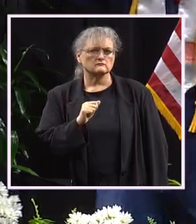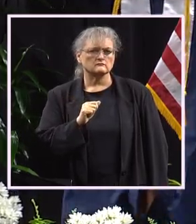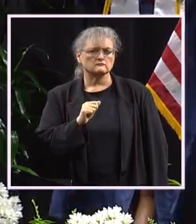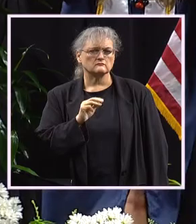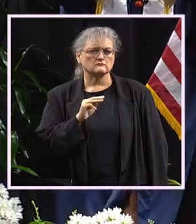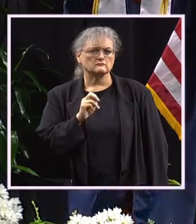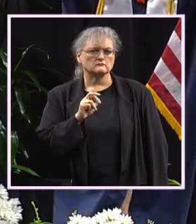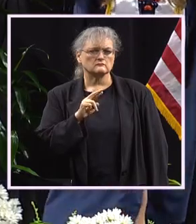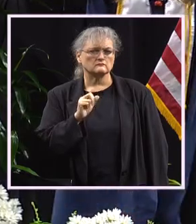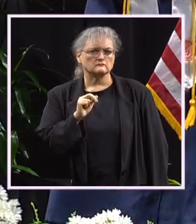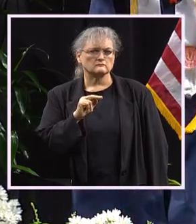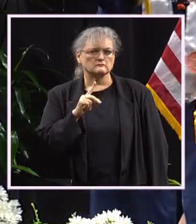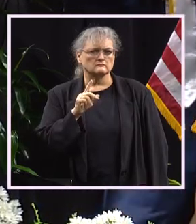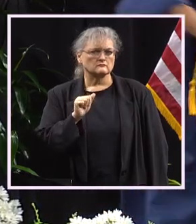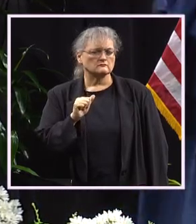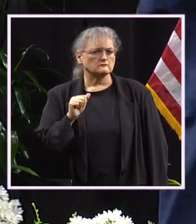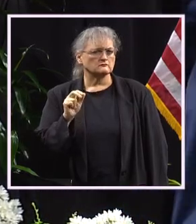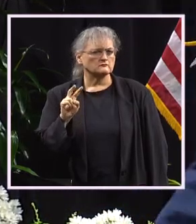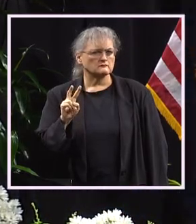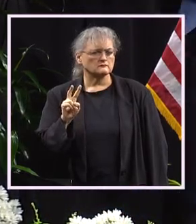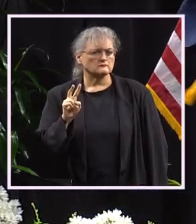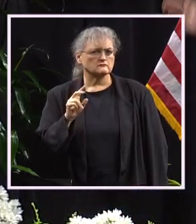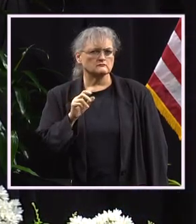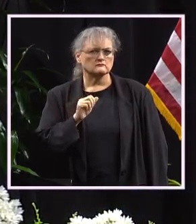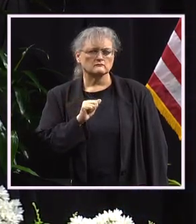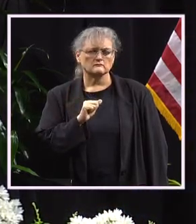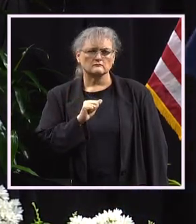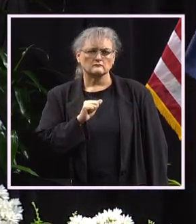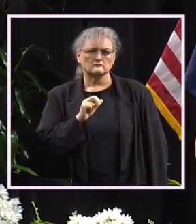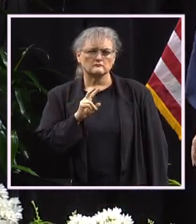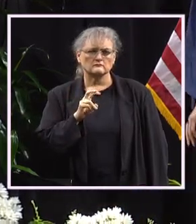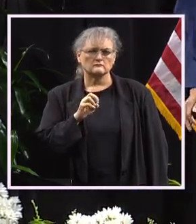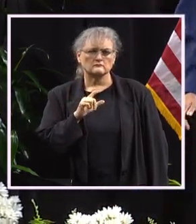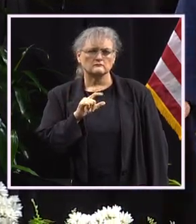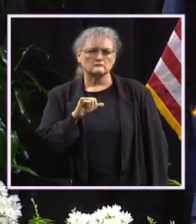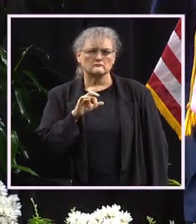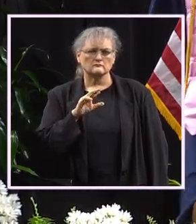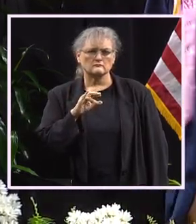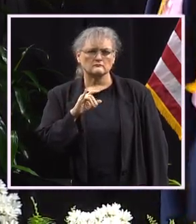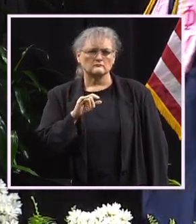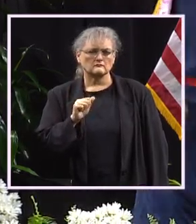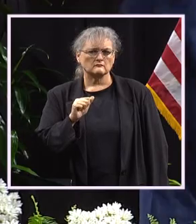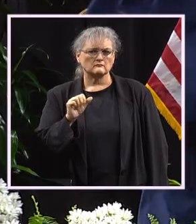Miranda Juliano Valerio, cum laude. Valeria Sanchez.